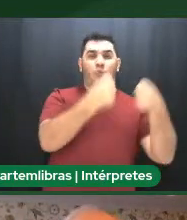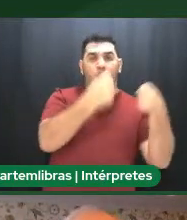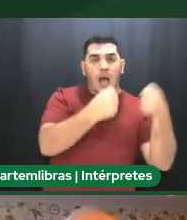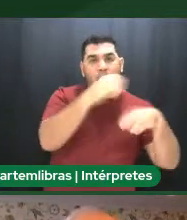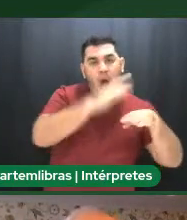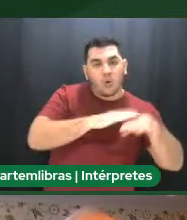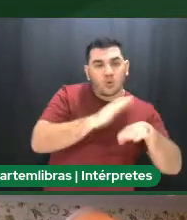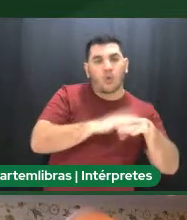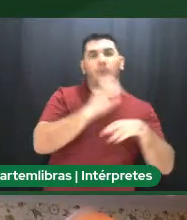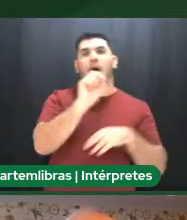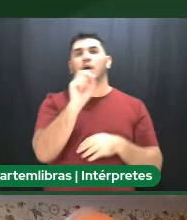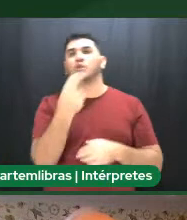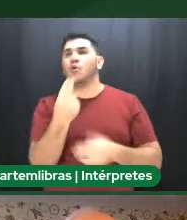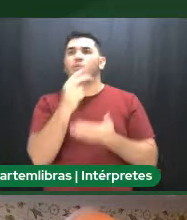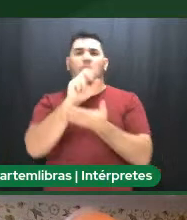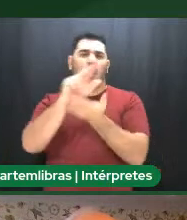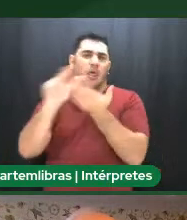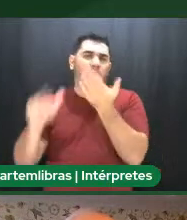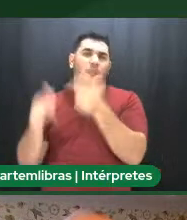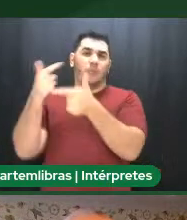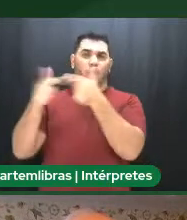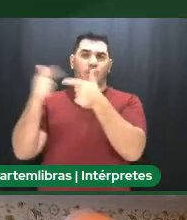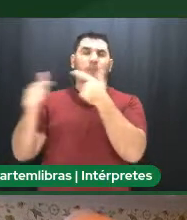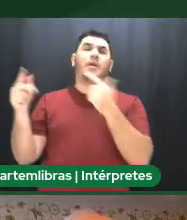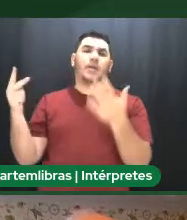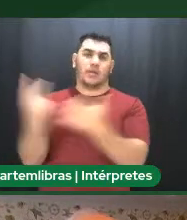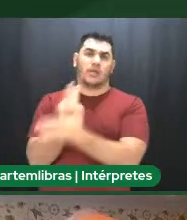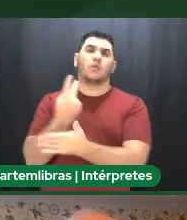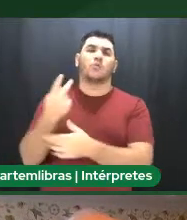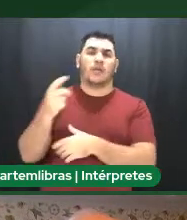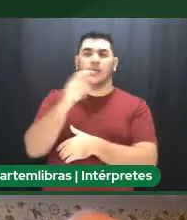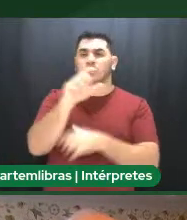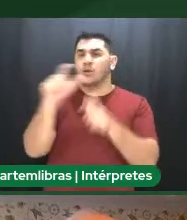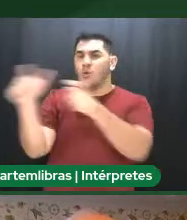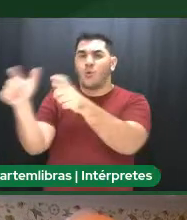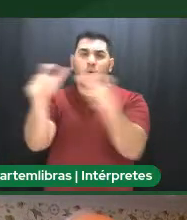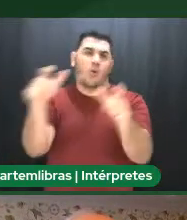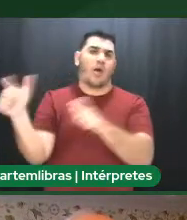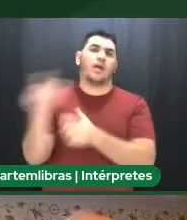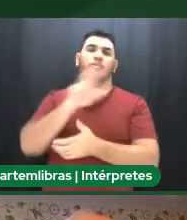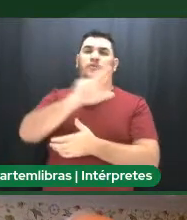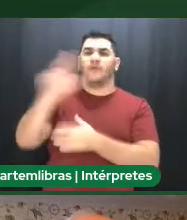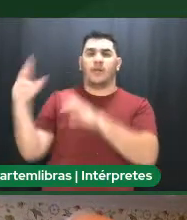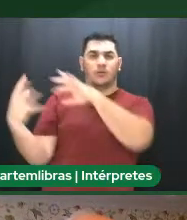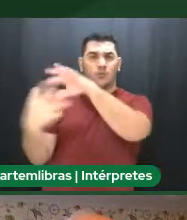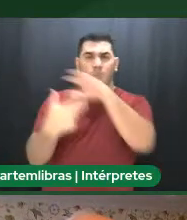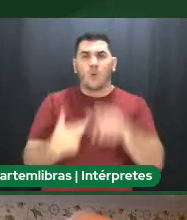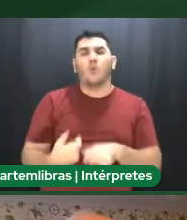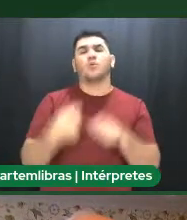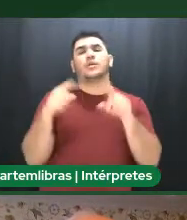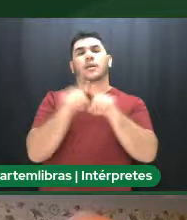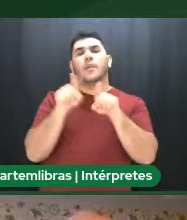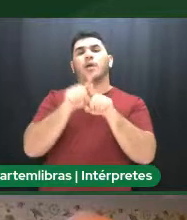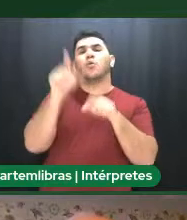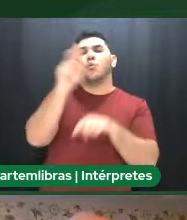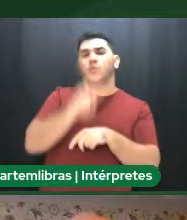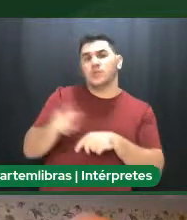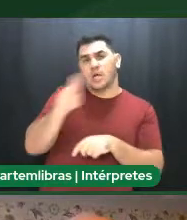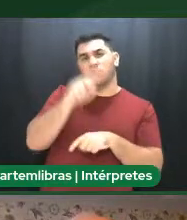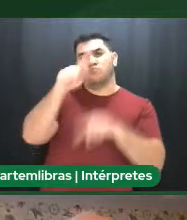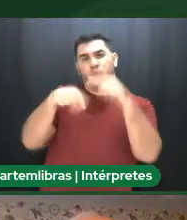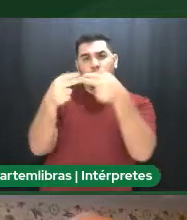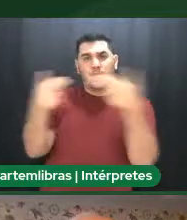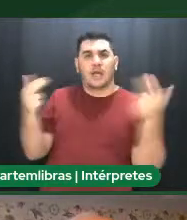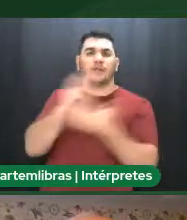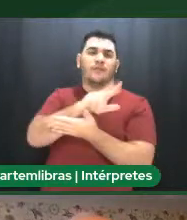have occurred in different systems. We need more of that. We need more ways to collect the data to find out